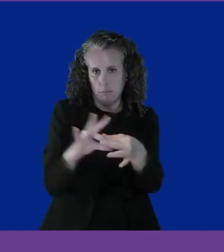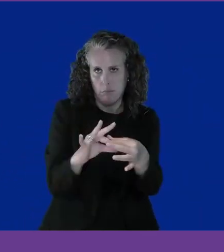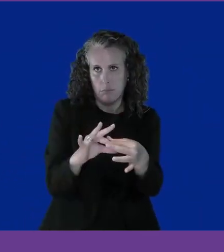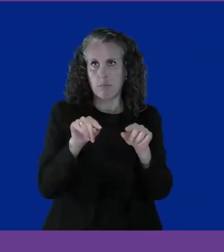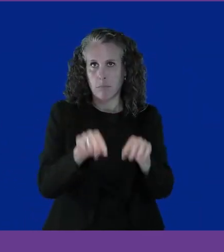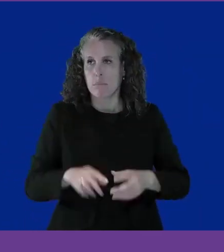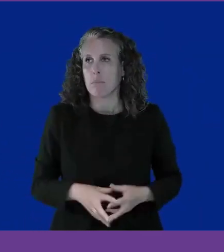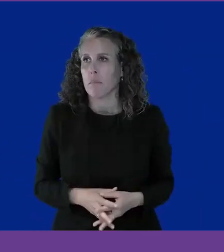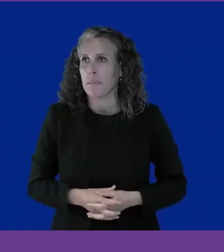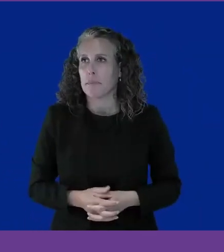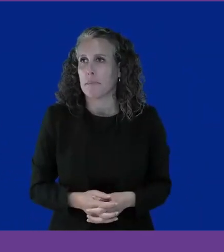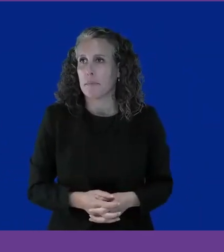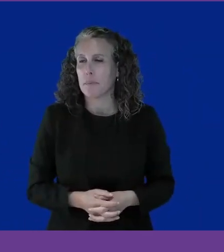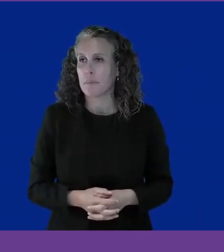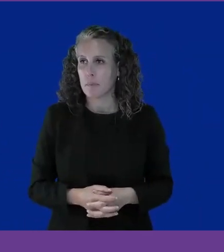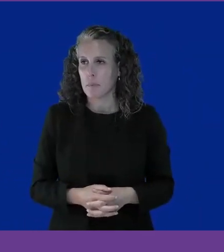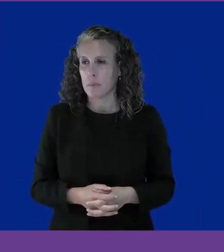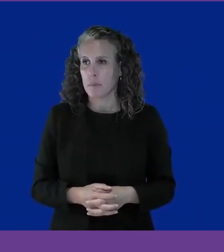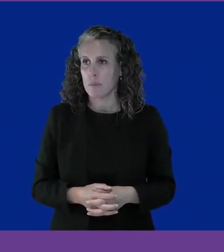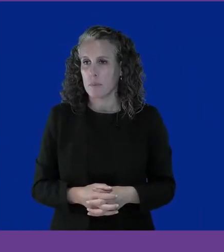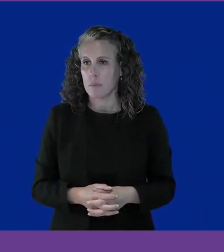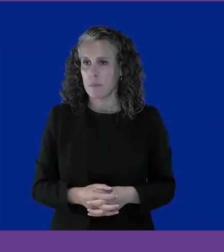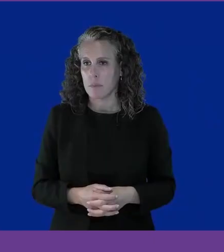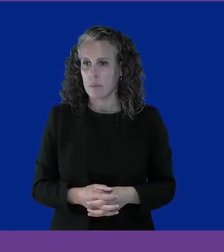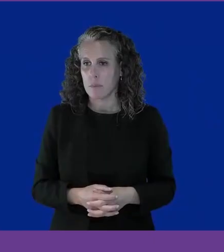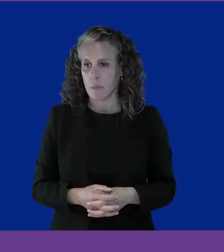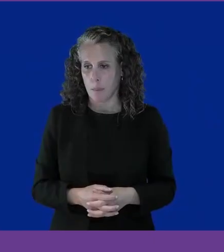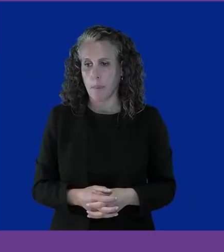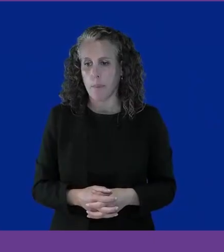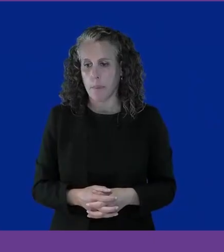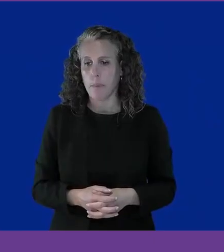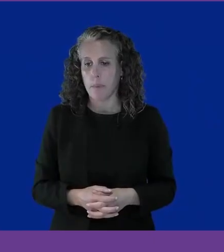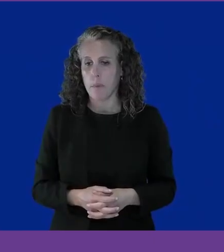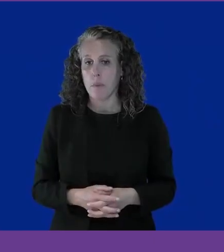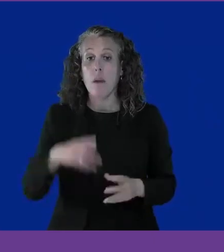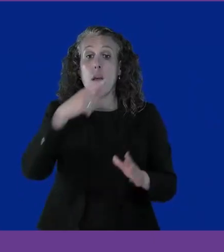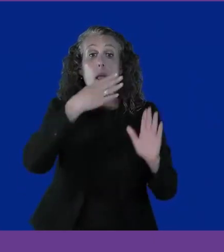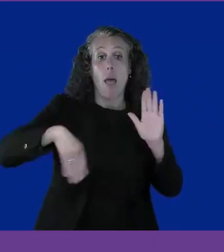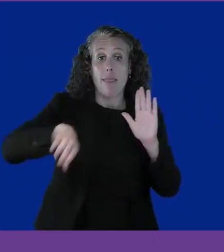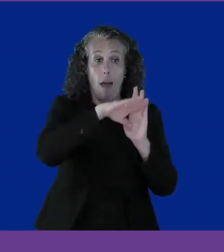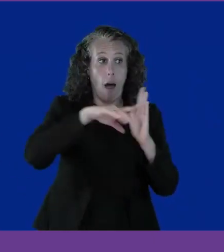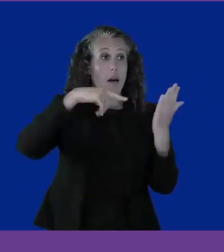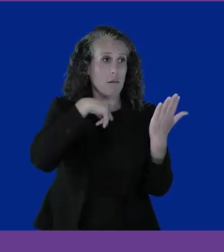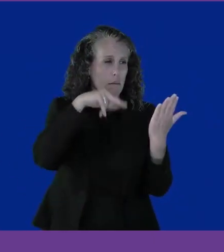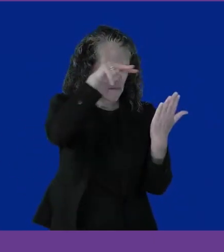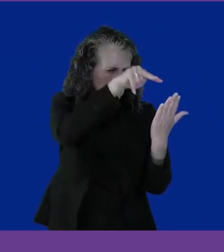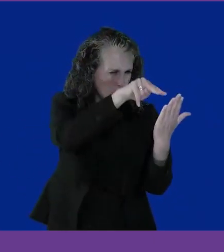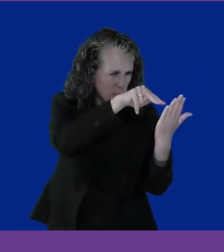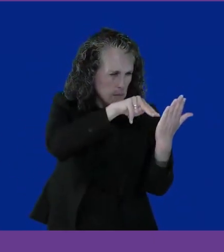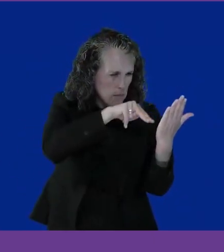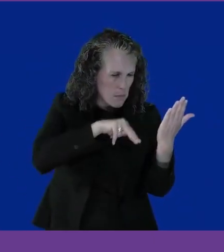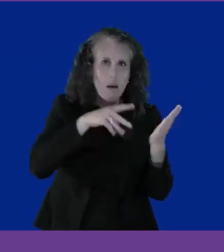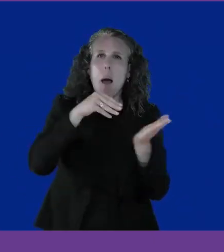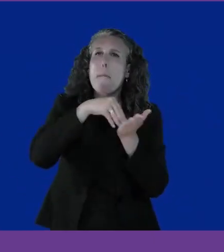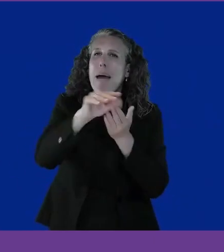why am I saying this? Because when reviewing the rules on payment services, we reviewed, of course, the application